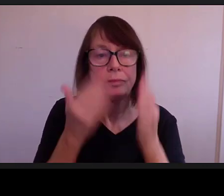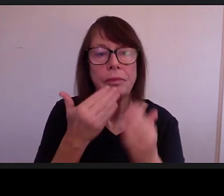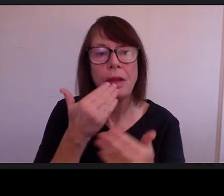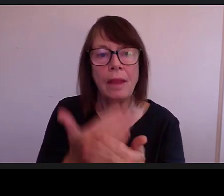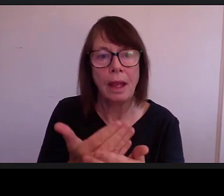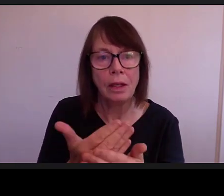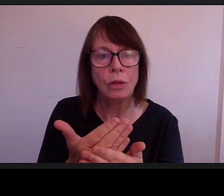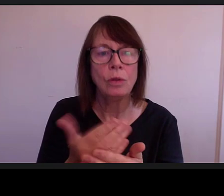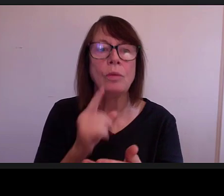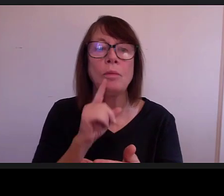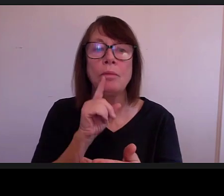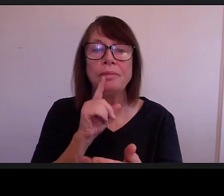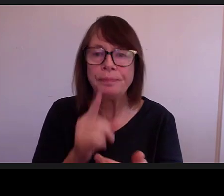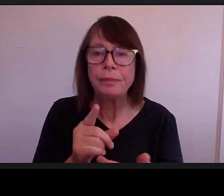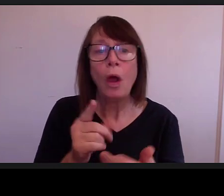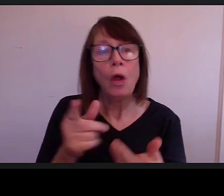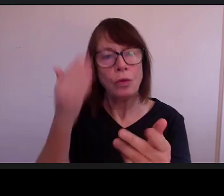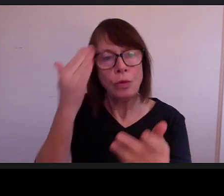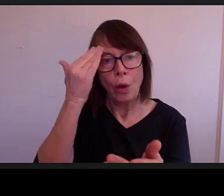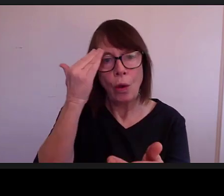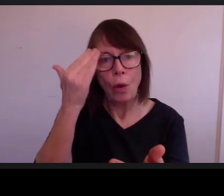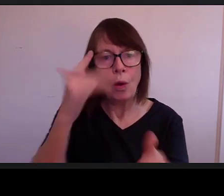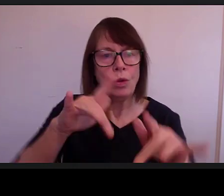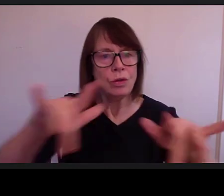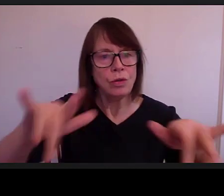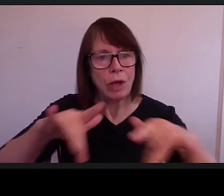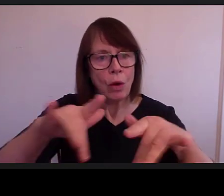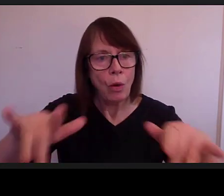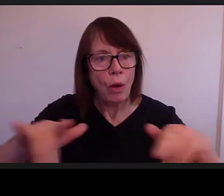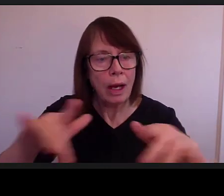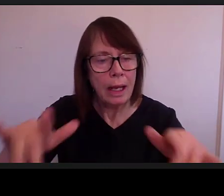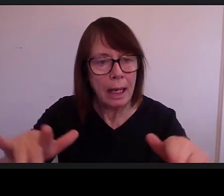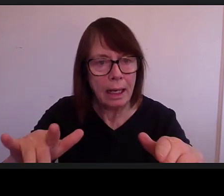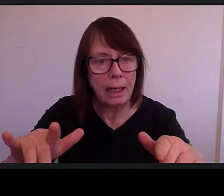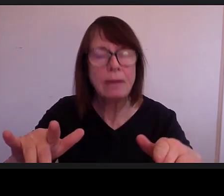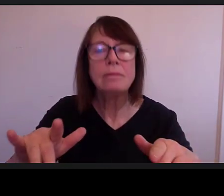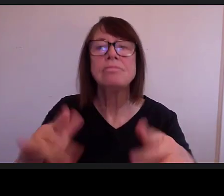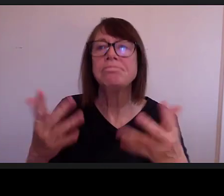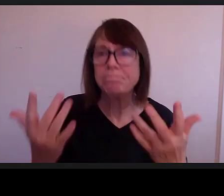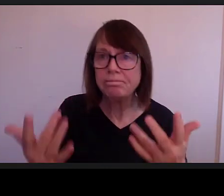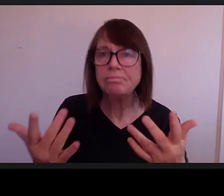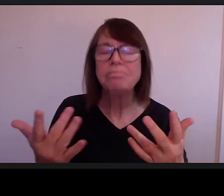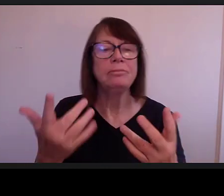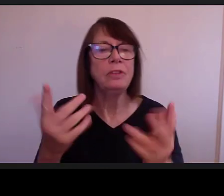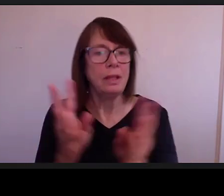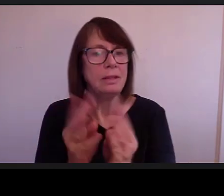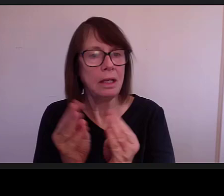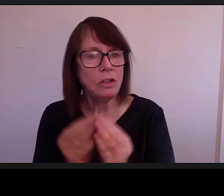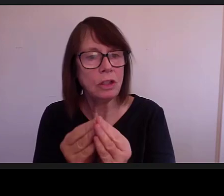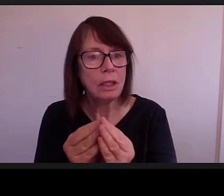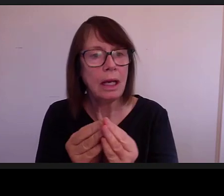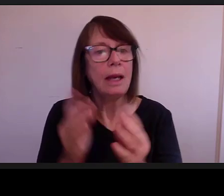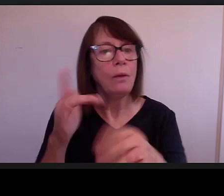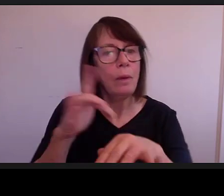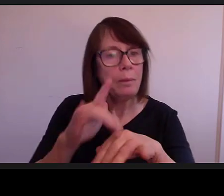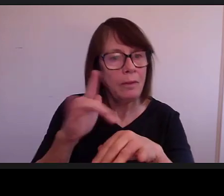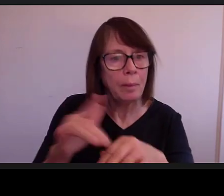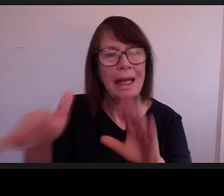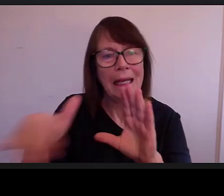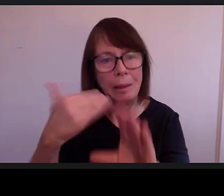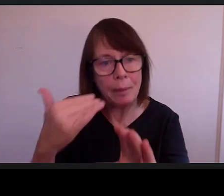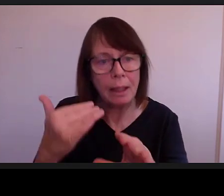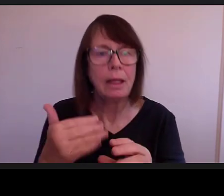being recorded and the recording will be made available via email and on HEC's website in the days